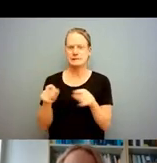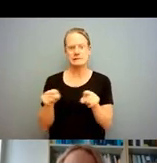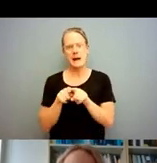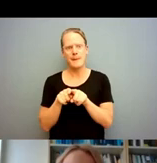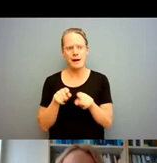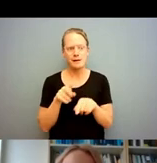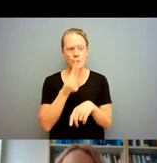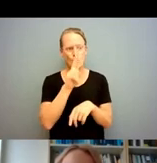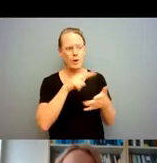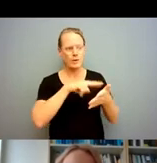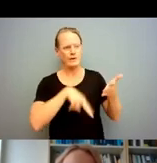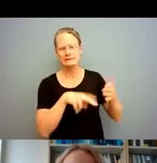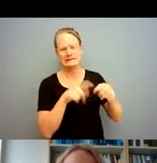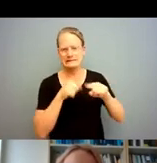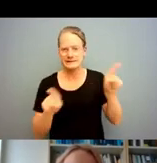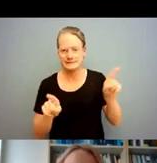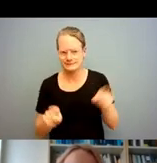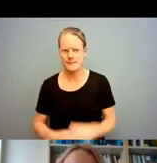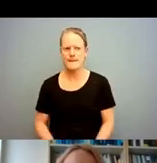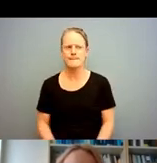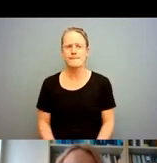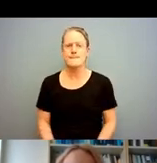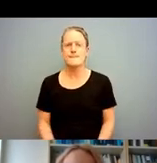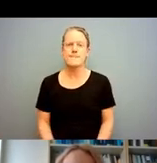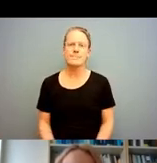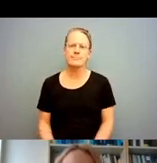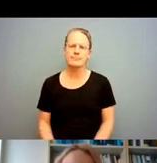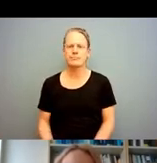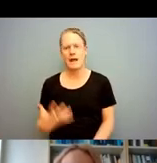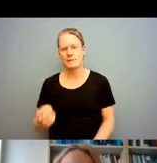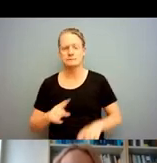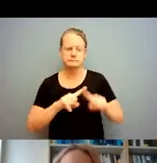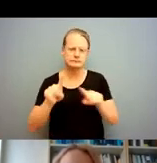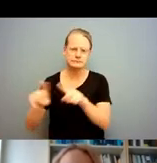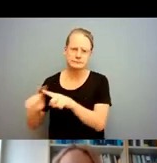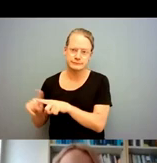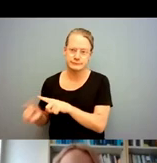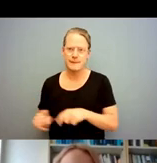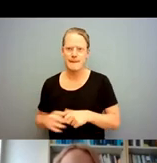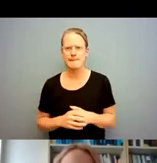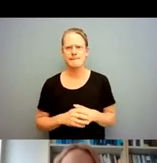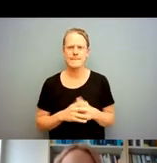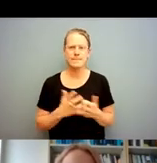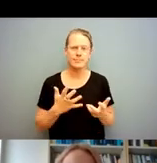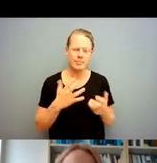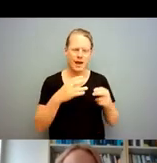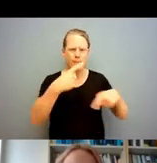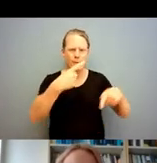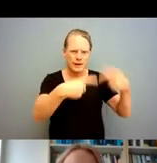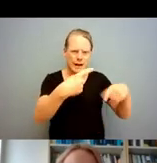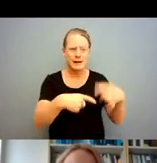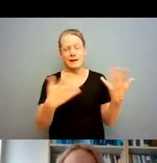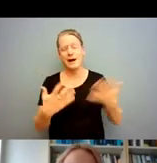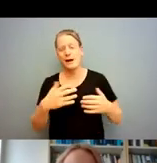lot of bodies and entities that are responsible for implementing the declaration, and the